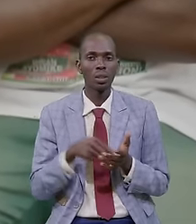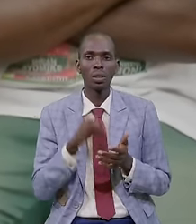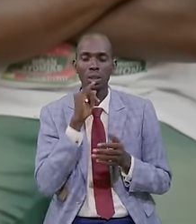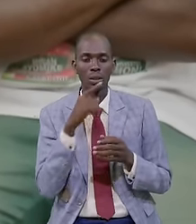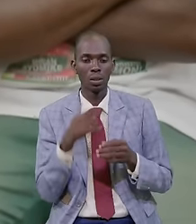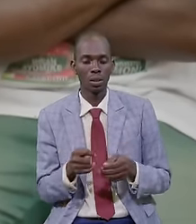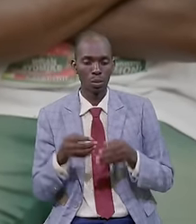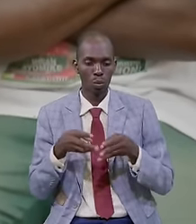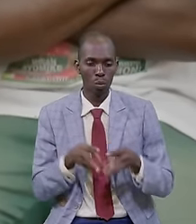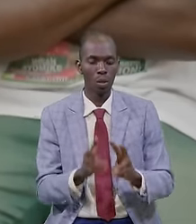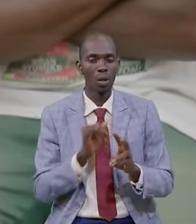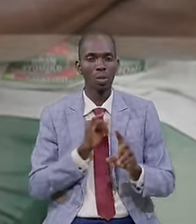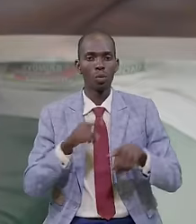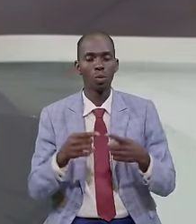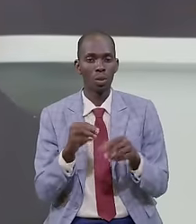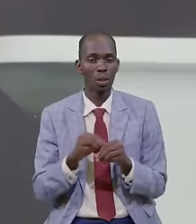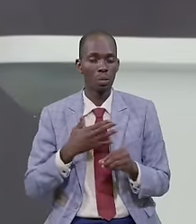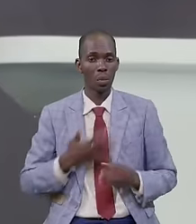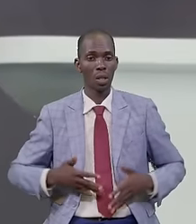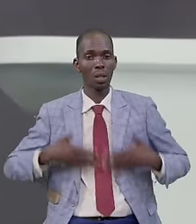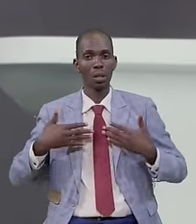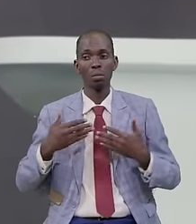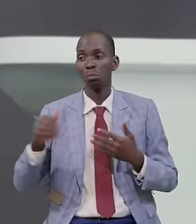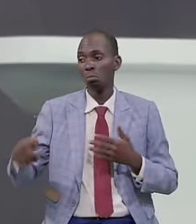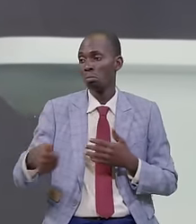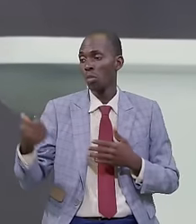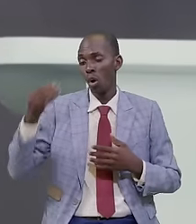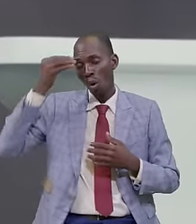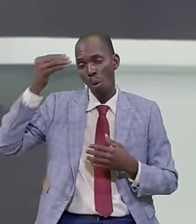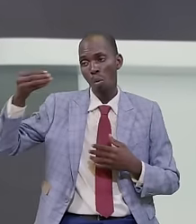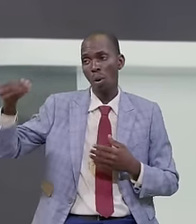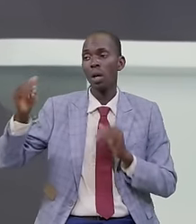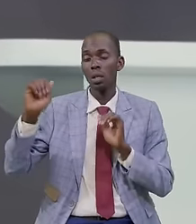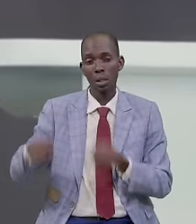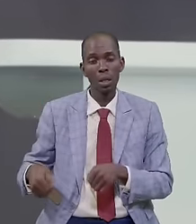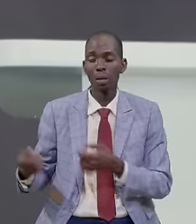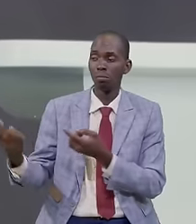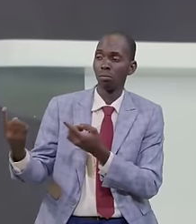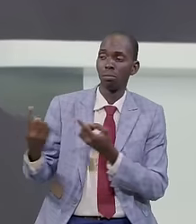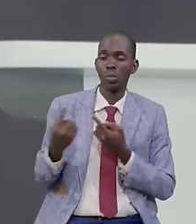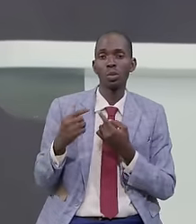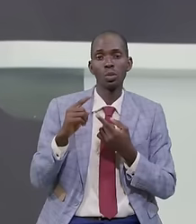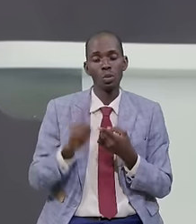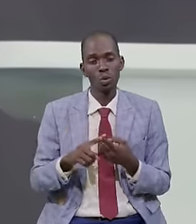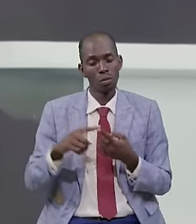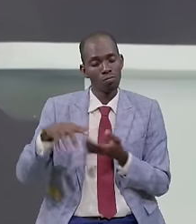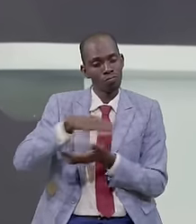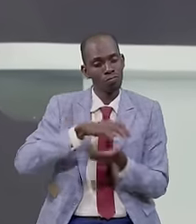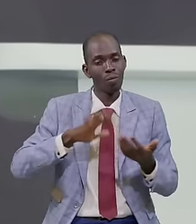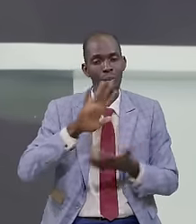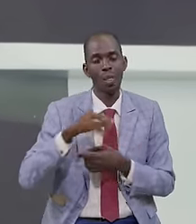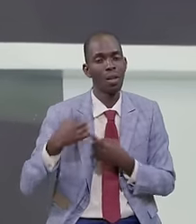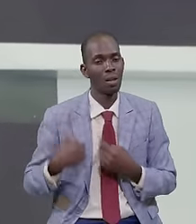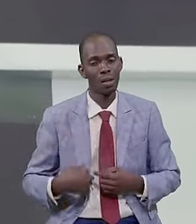go in life. Opinions can come and defile that heart, that mind.